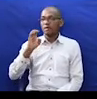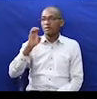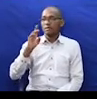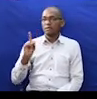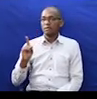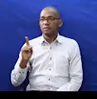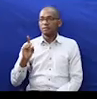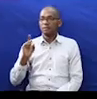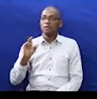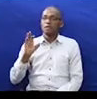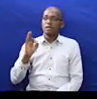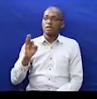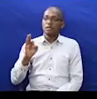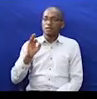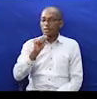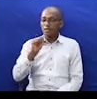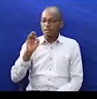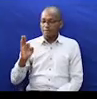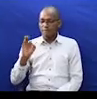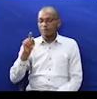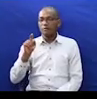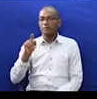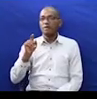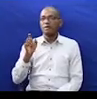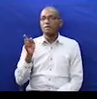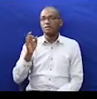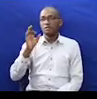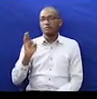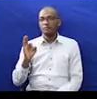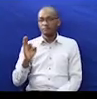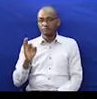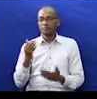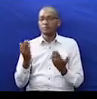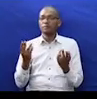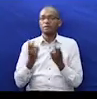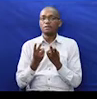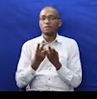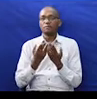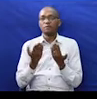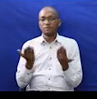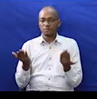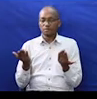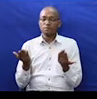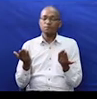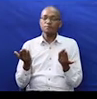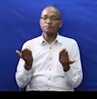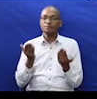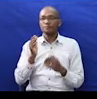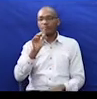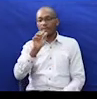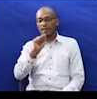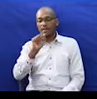AF over AG. Okay? So AB over AC, the same as AD